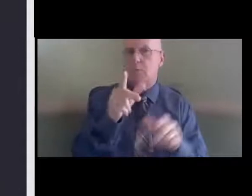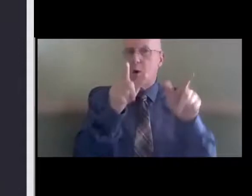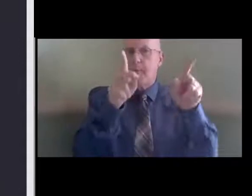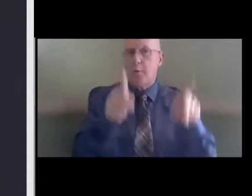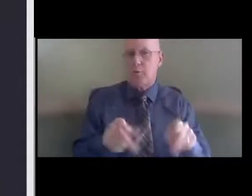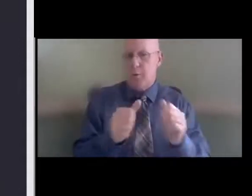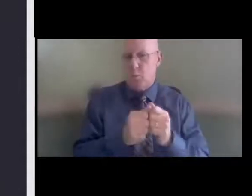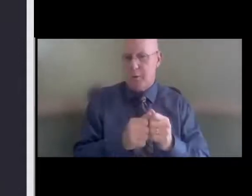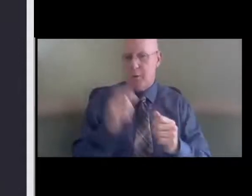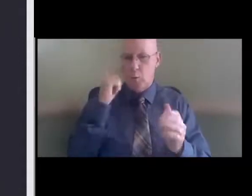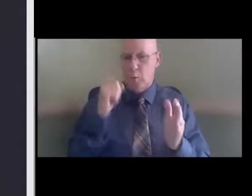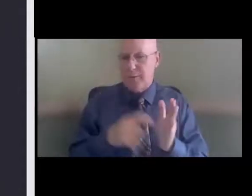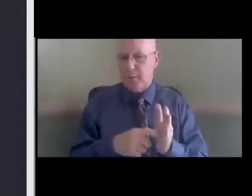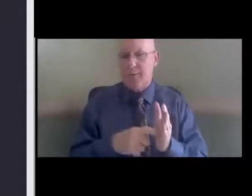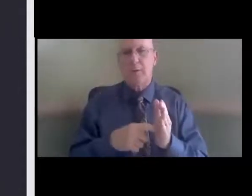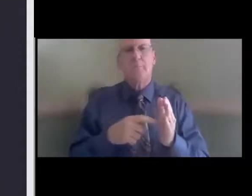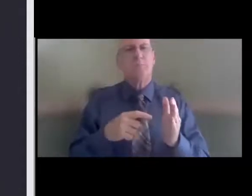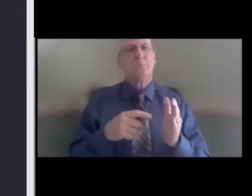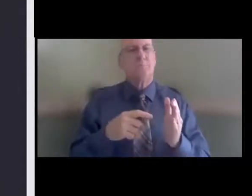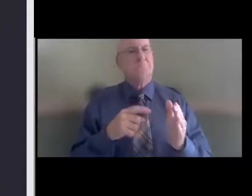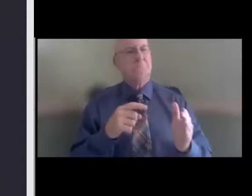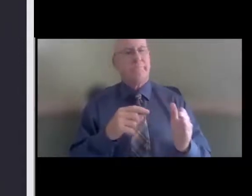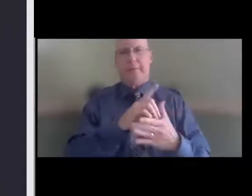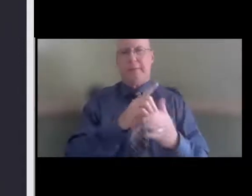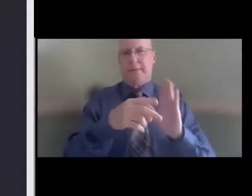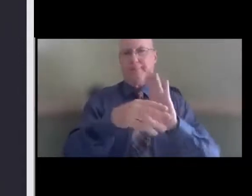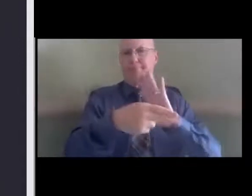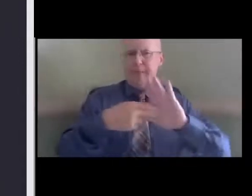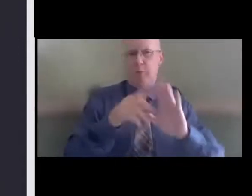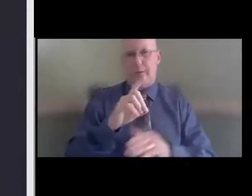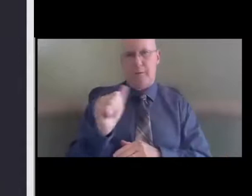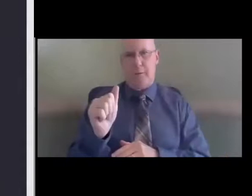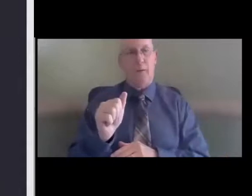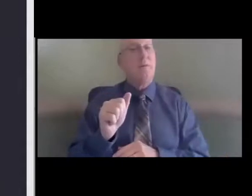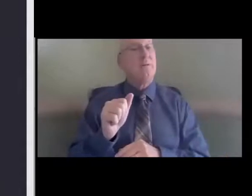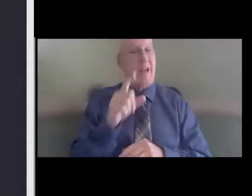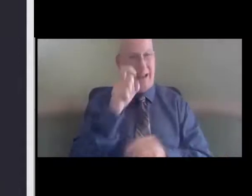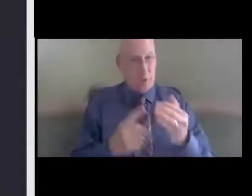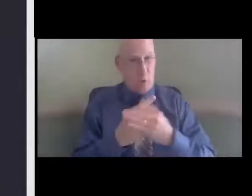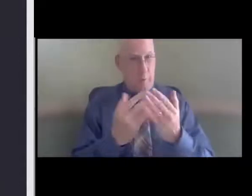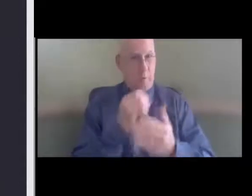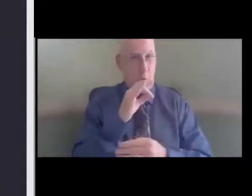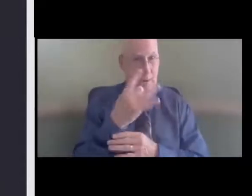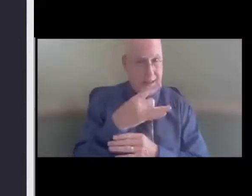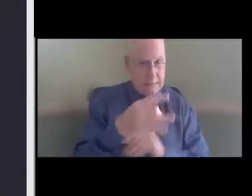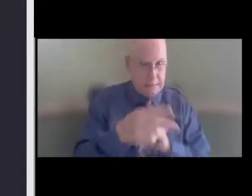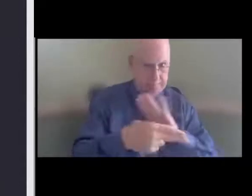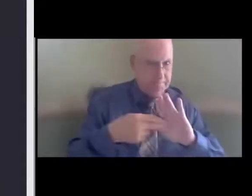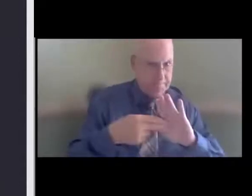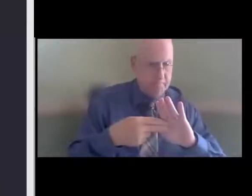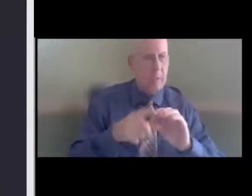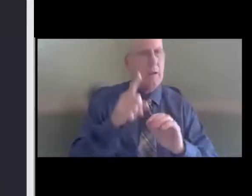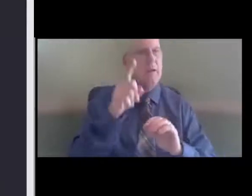with a recognized developmental disability. So it had to have manifested before 18, is expected to